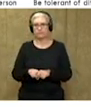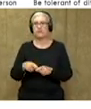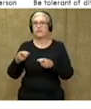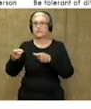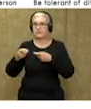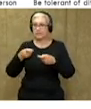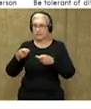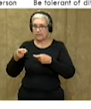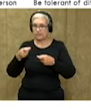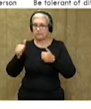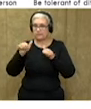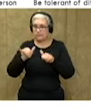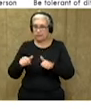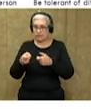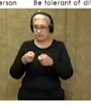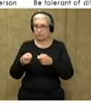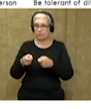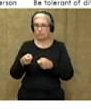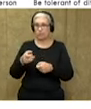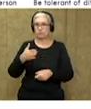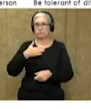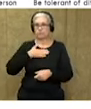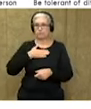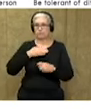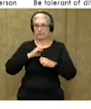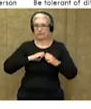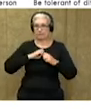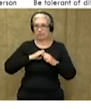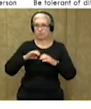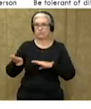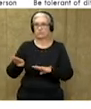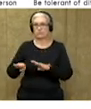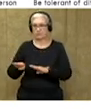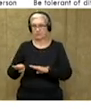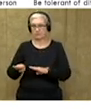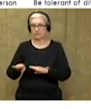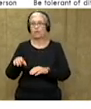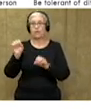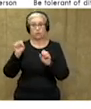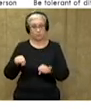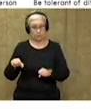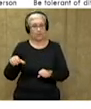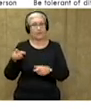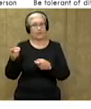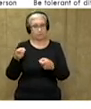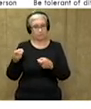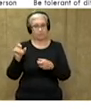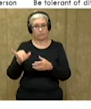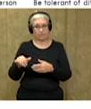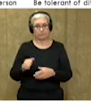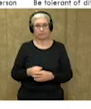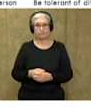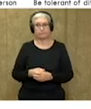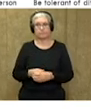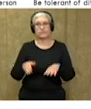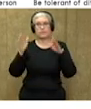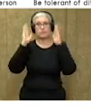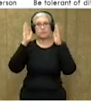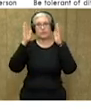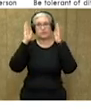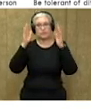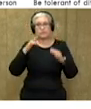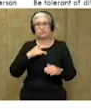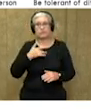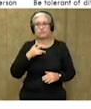emotions and behaviors. You can control how you feel. You can control what you're doing. Pay attention to the feelings the